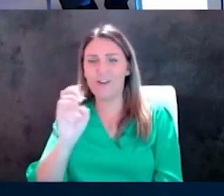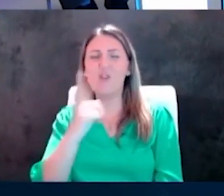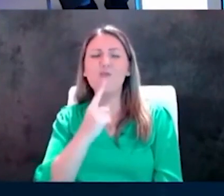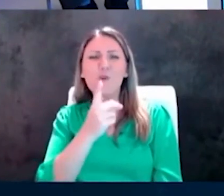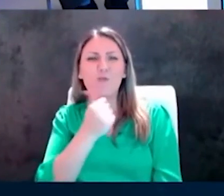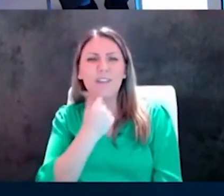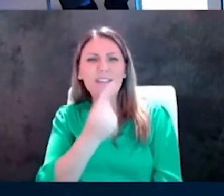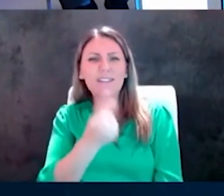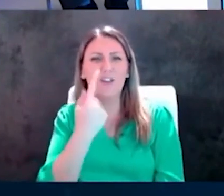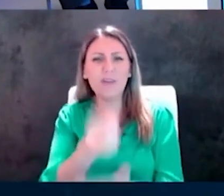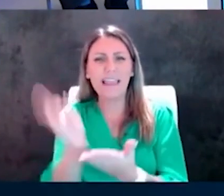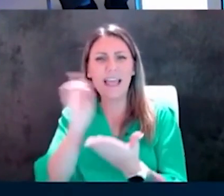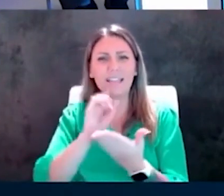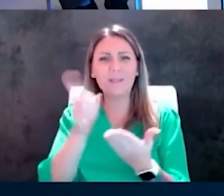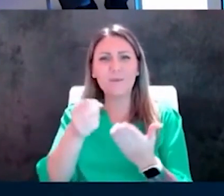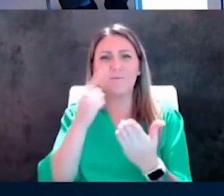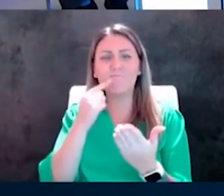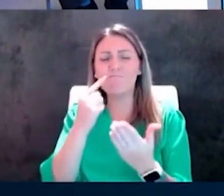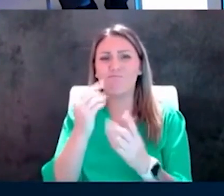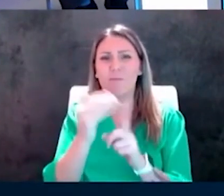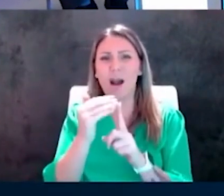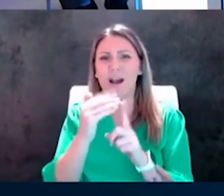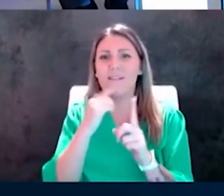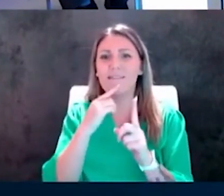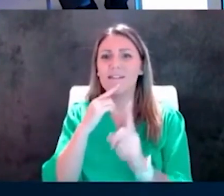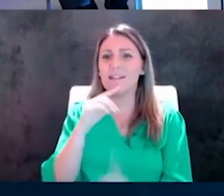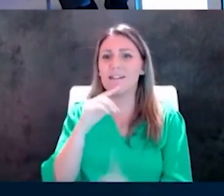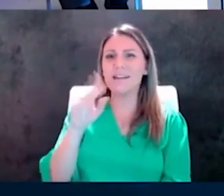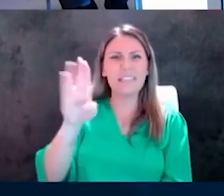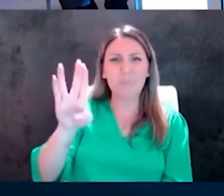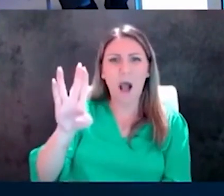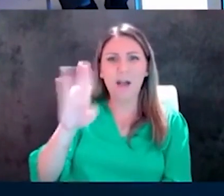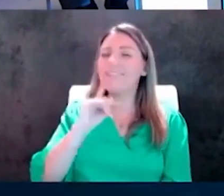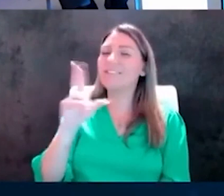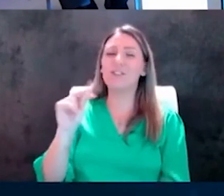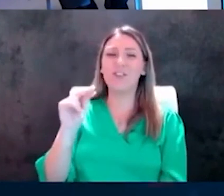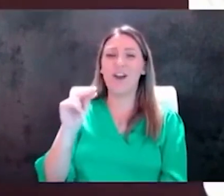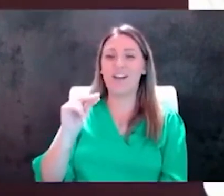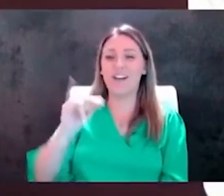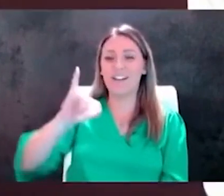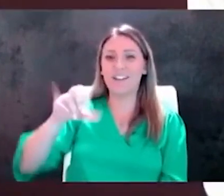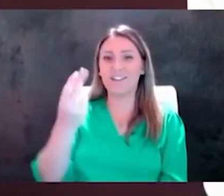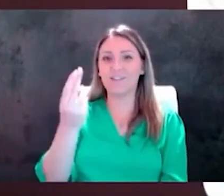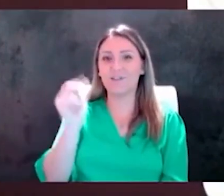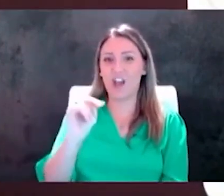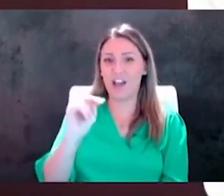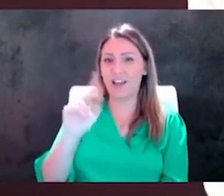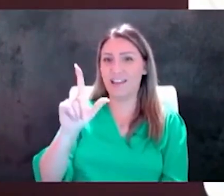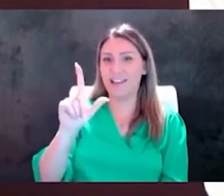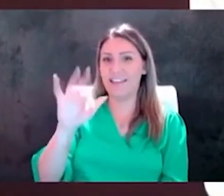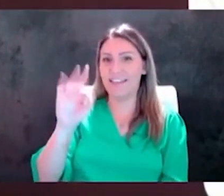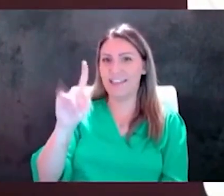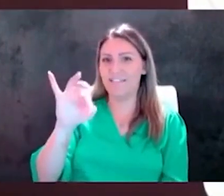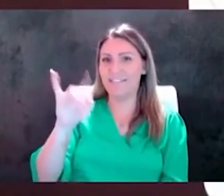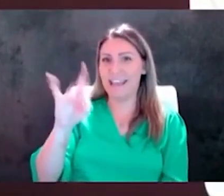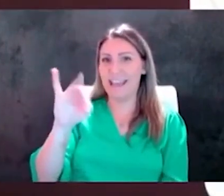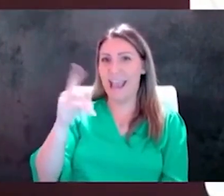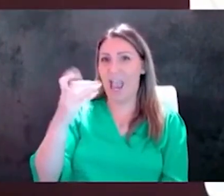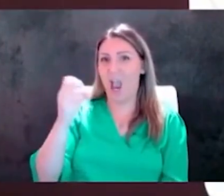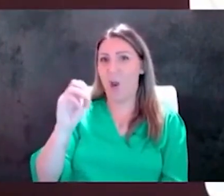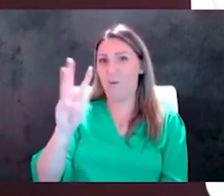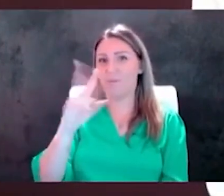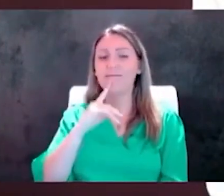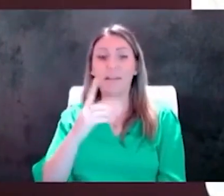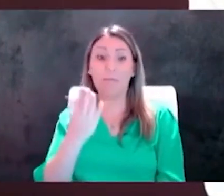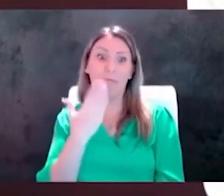Do you remember? Spock. I don't remember. Who No, was it? I told you reminded me of John Lithgow. Yeah, John Lithgow. I don't know if that's a great... Thanks a lot for